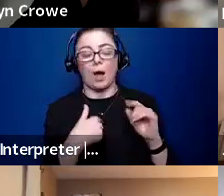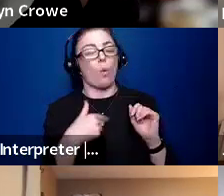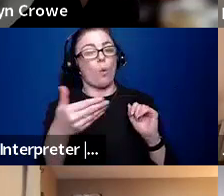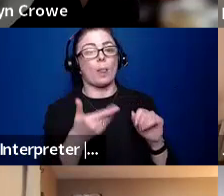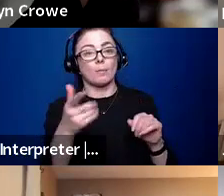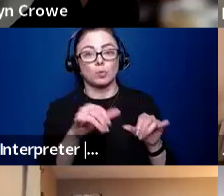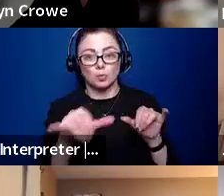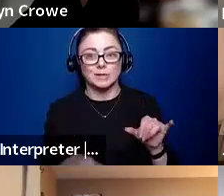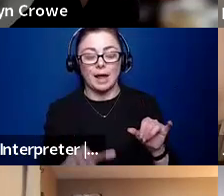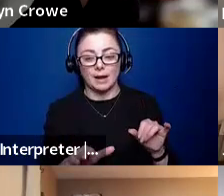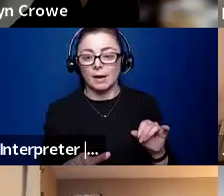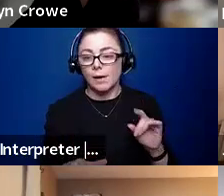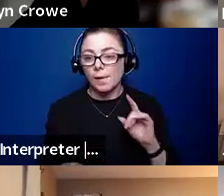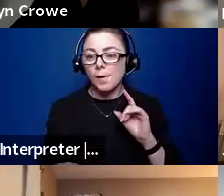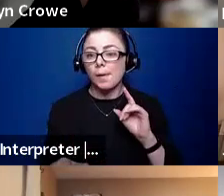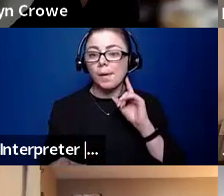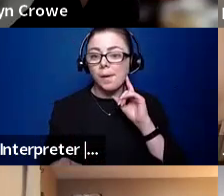stay. There's